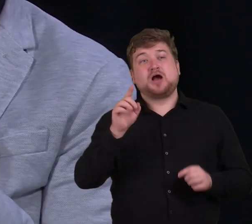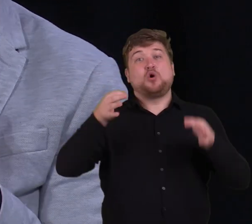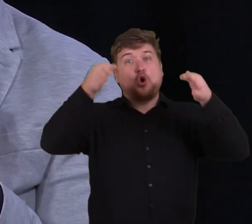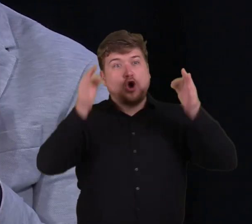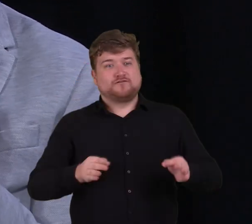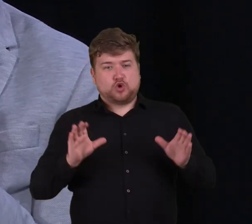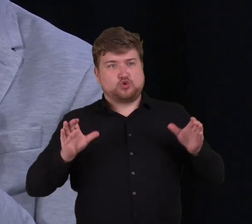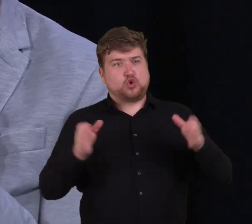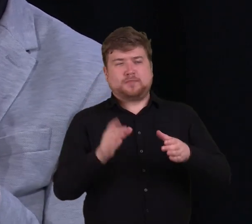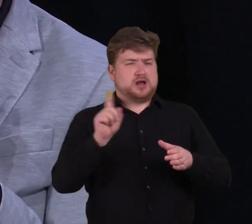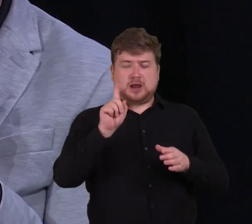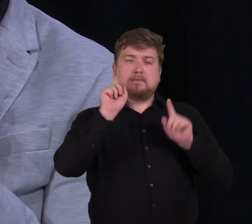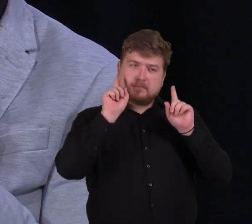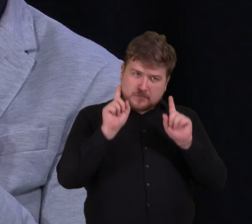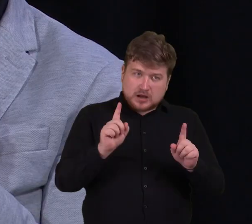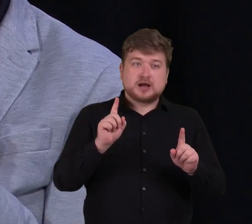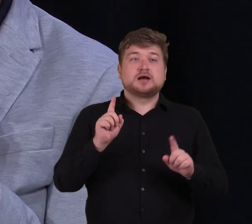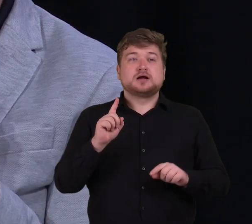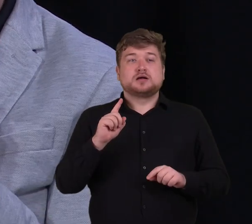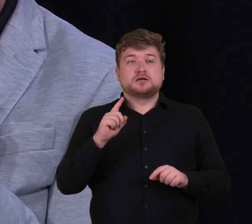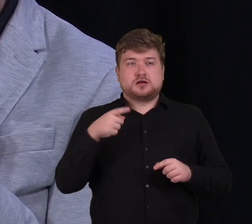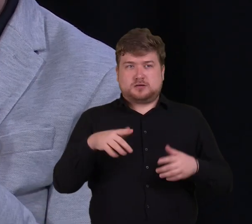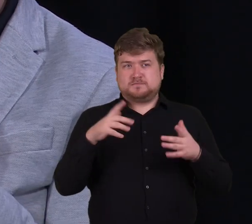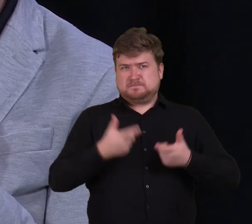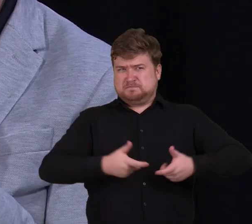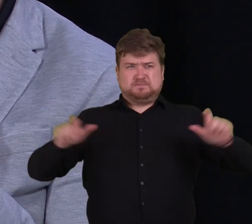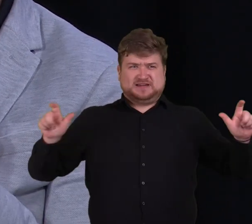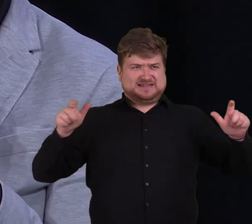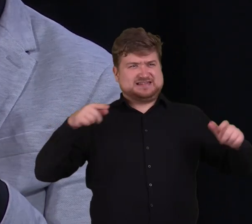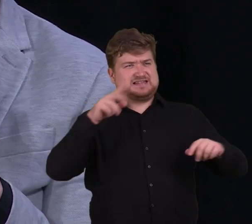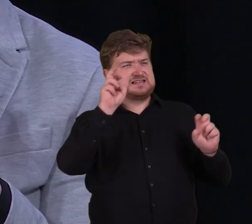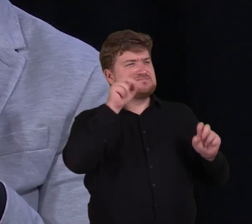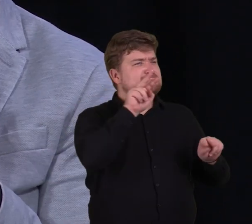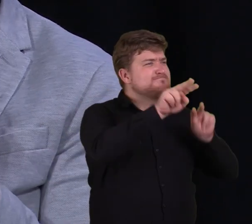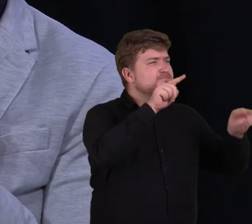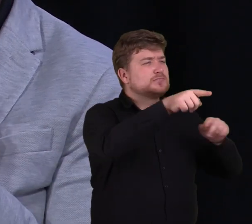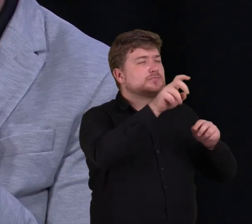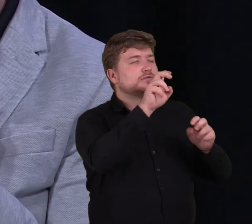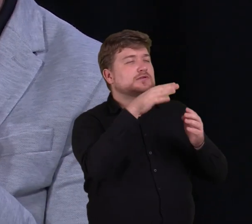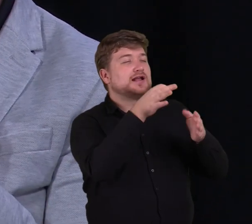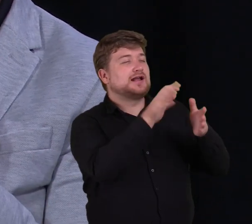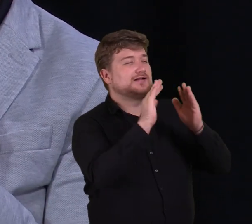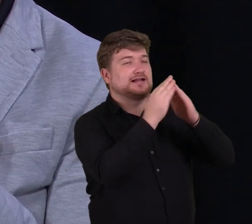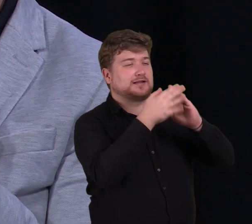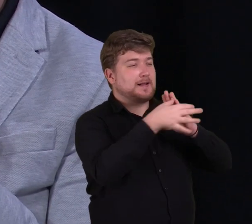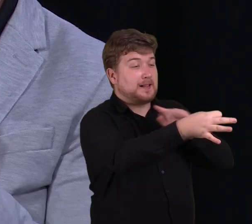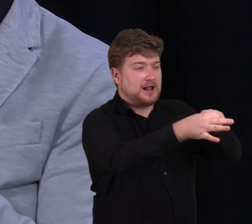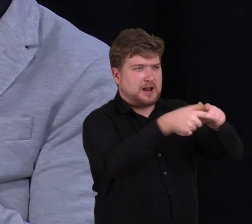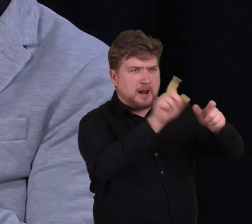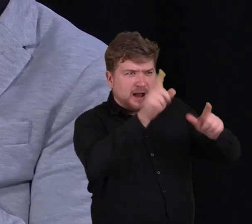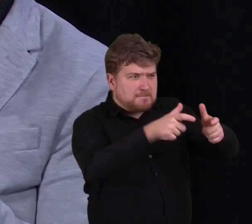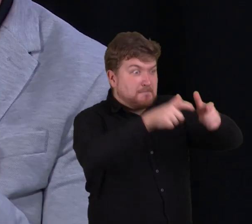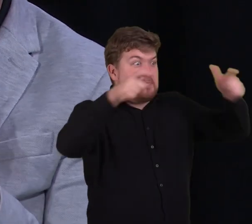municipalities, so-called municipalities with extended power. But I would wish that for the future they would use the